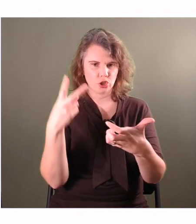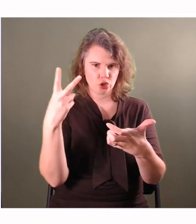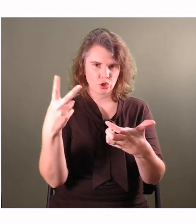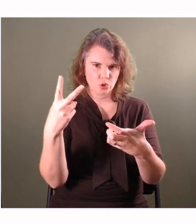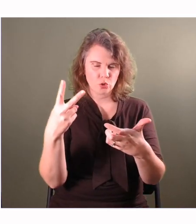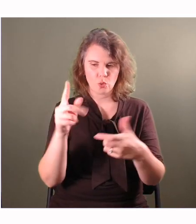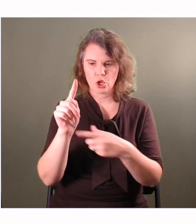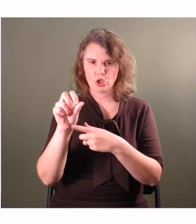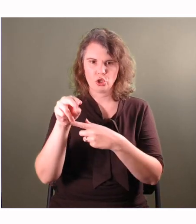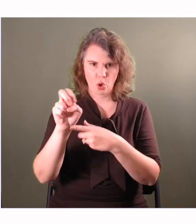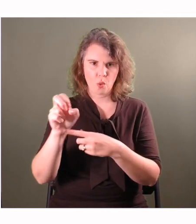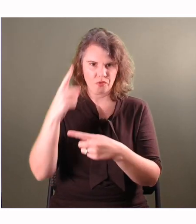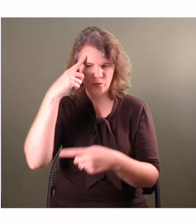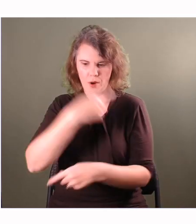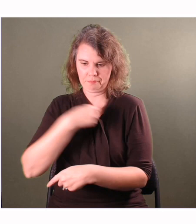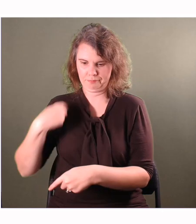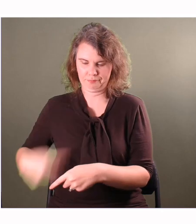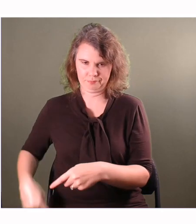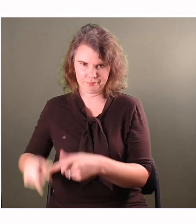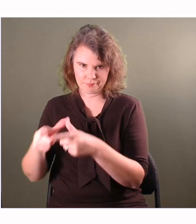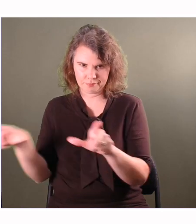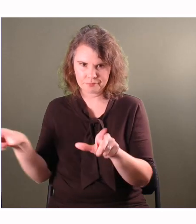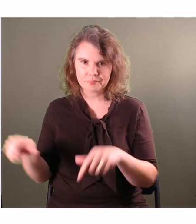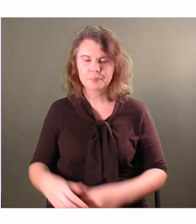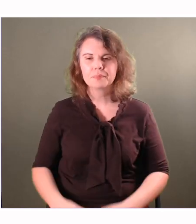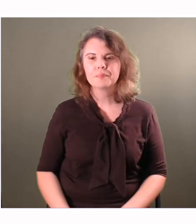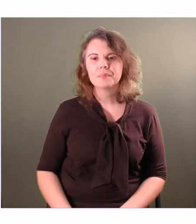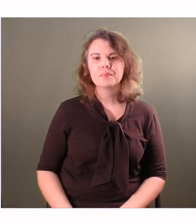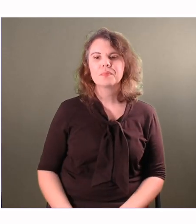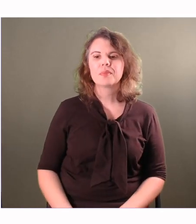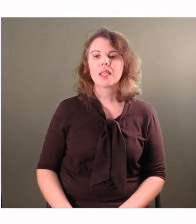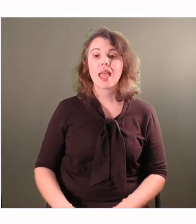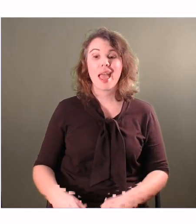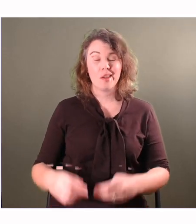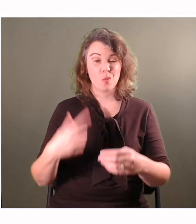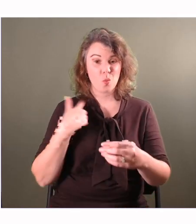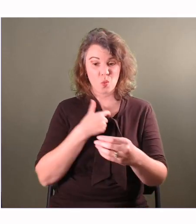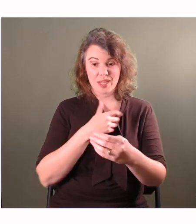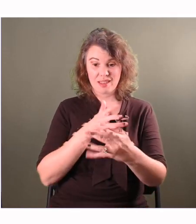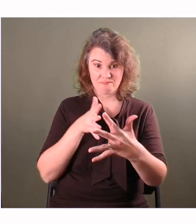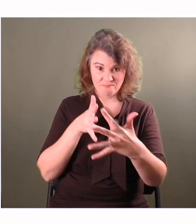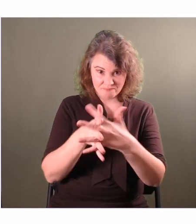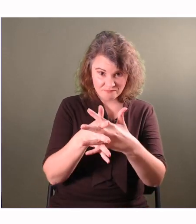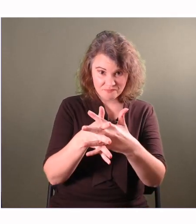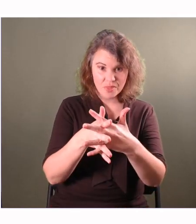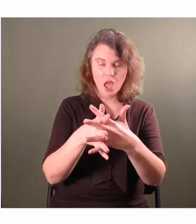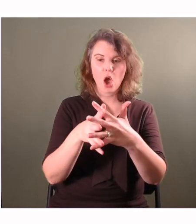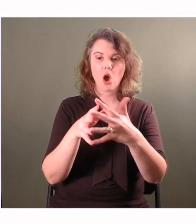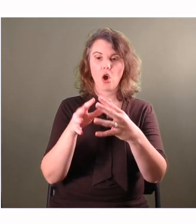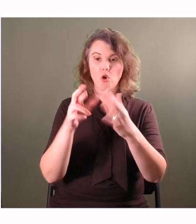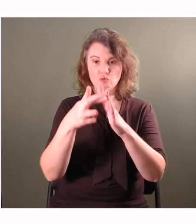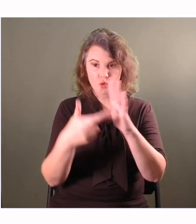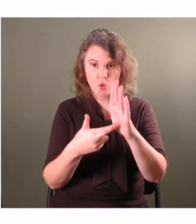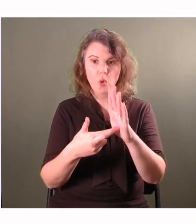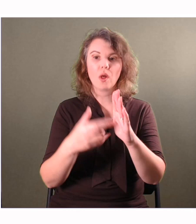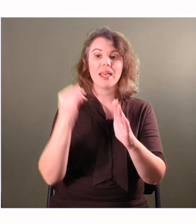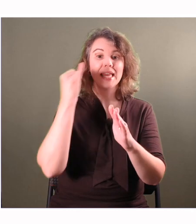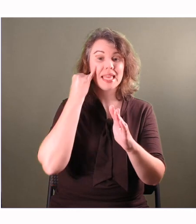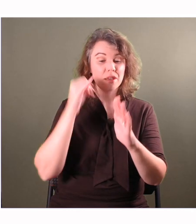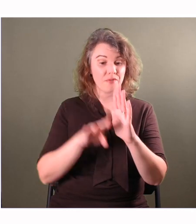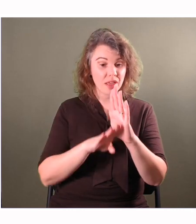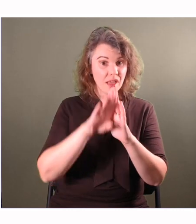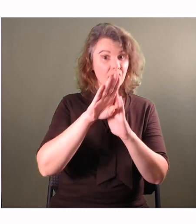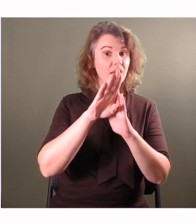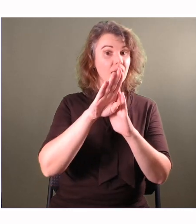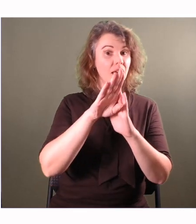the way, to two of the tones of Mandarin. And we embed a rule, F is an onset and S is a coda